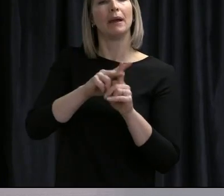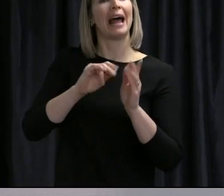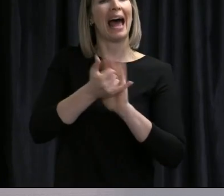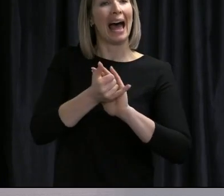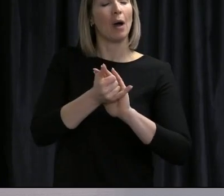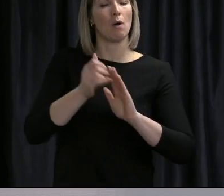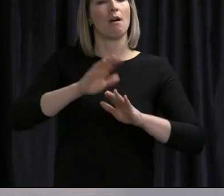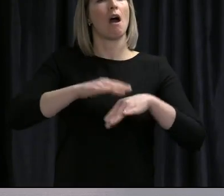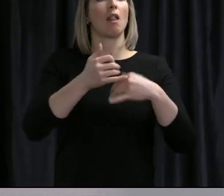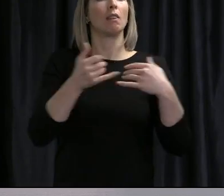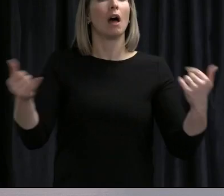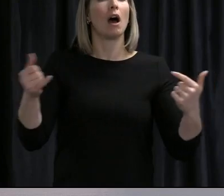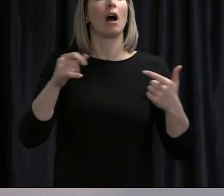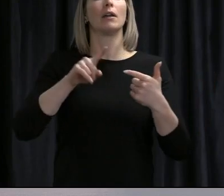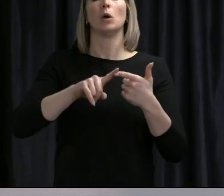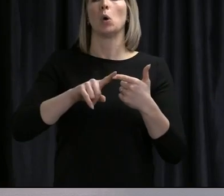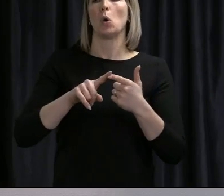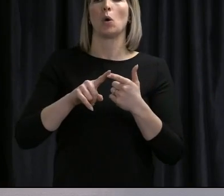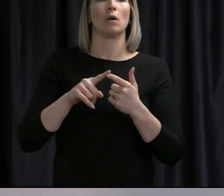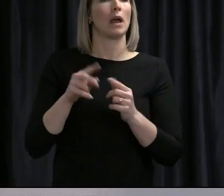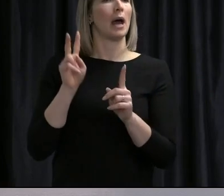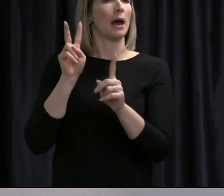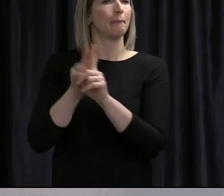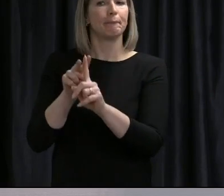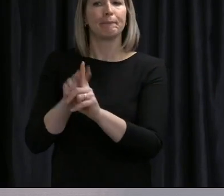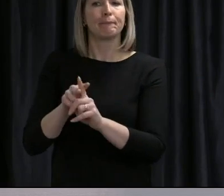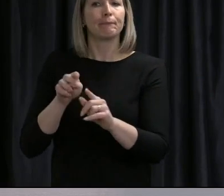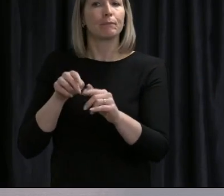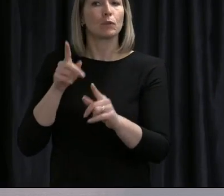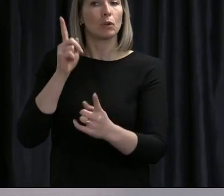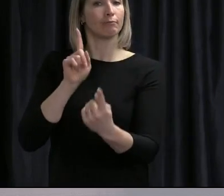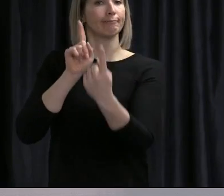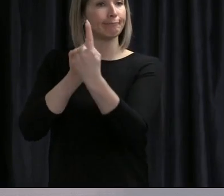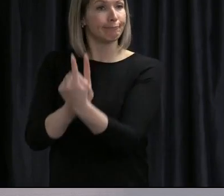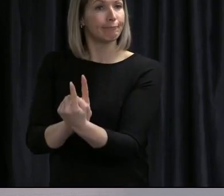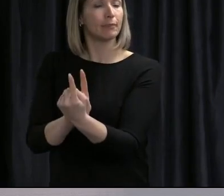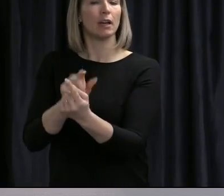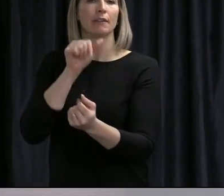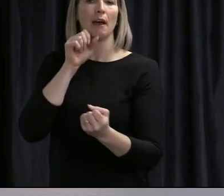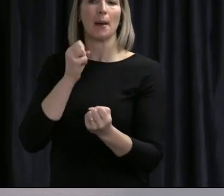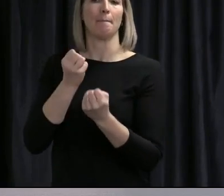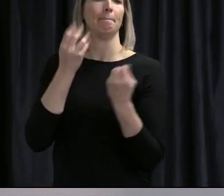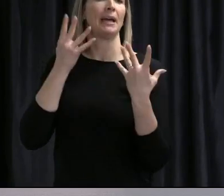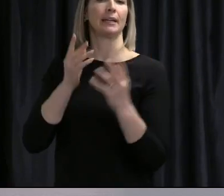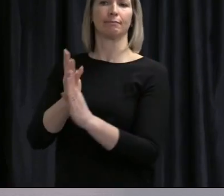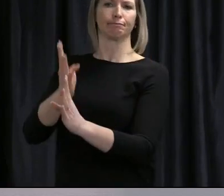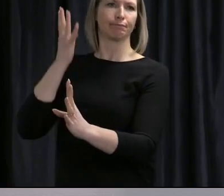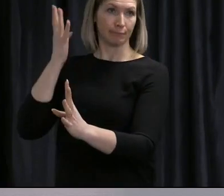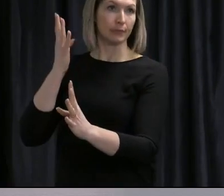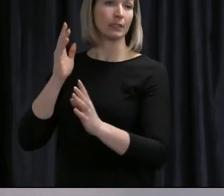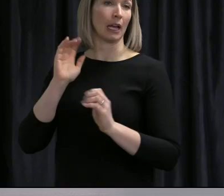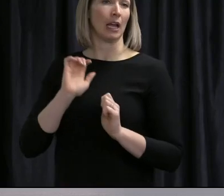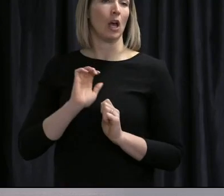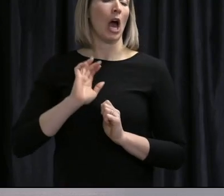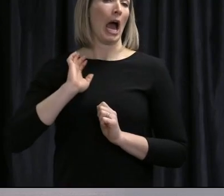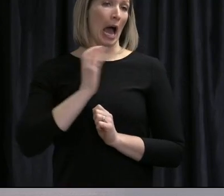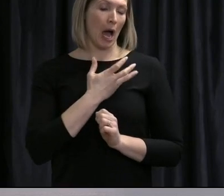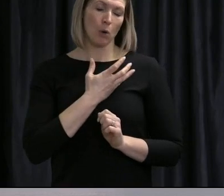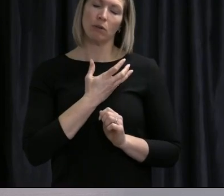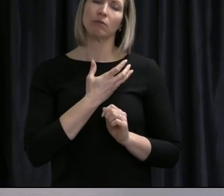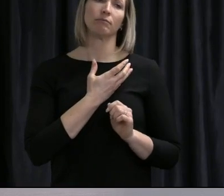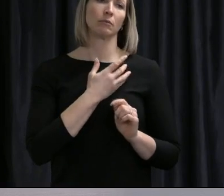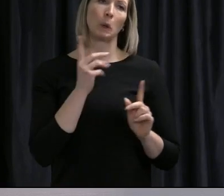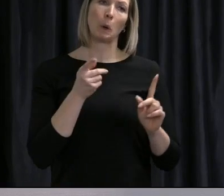that we could potentially have in place. As the example that you've just given us, we'll be working with our public sector workforce to have as many people